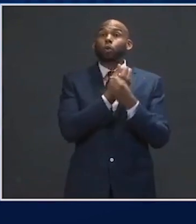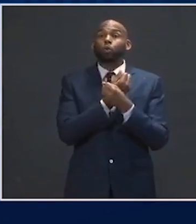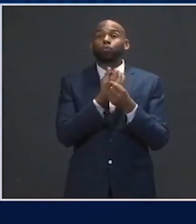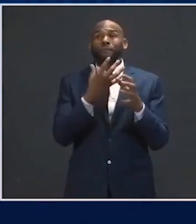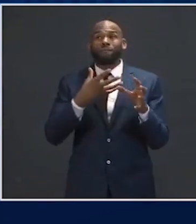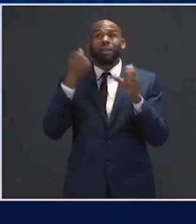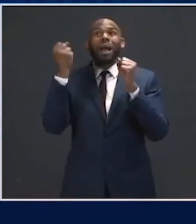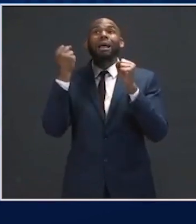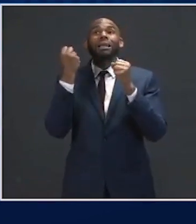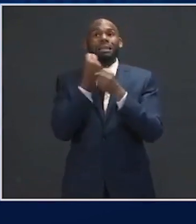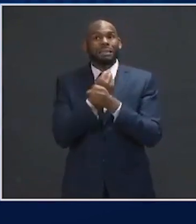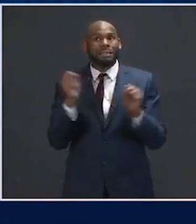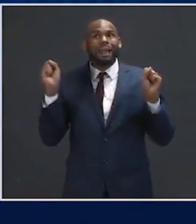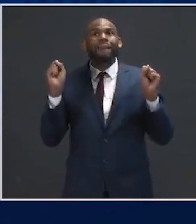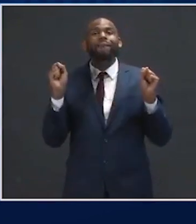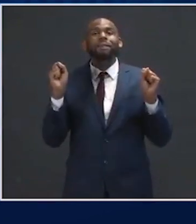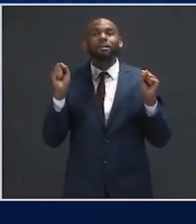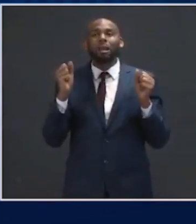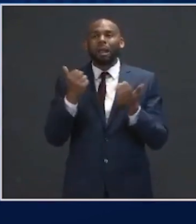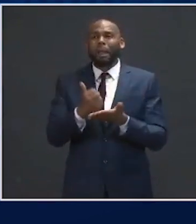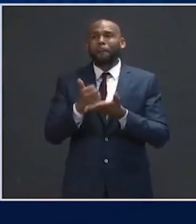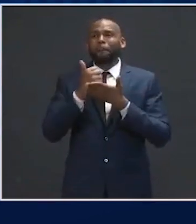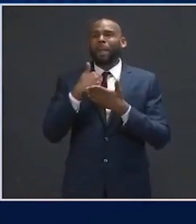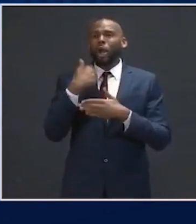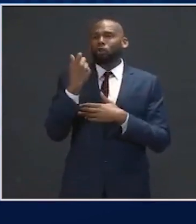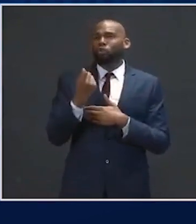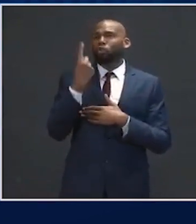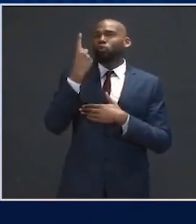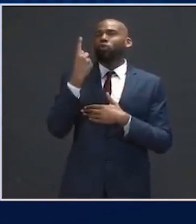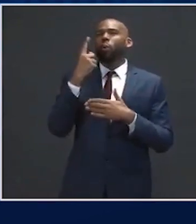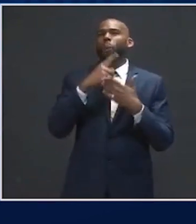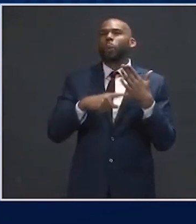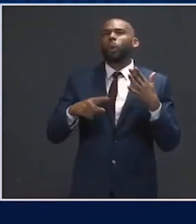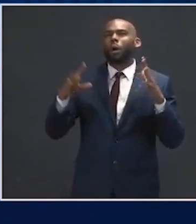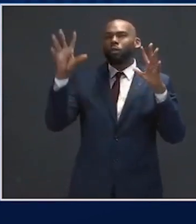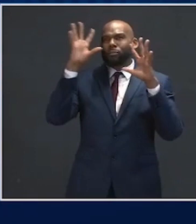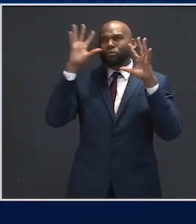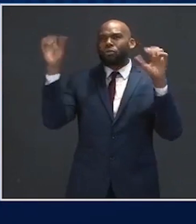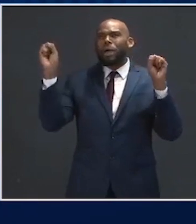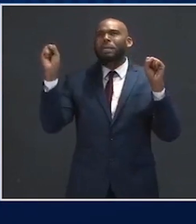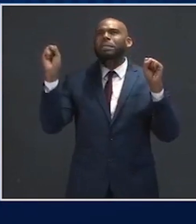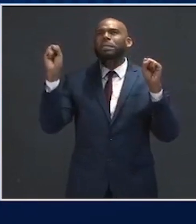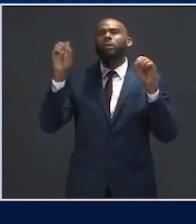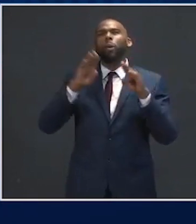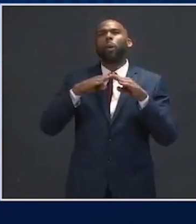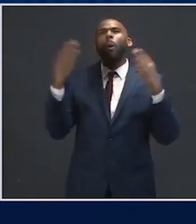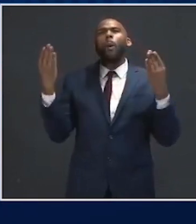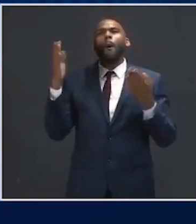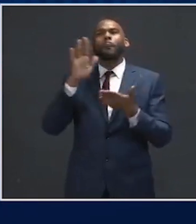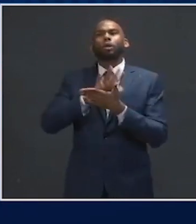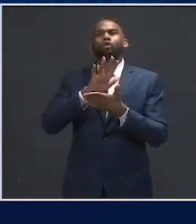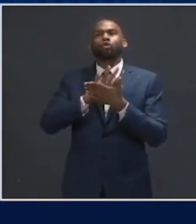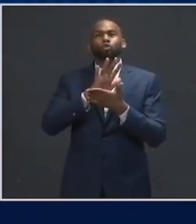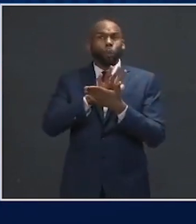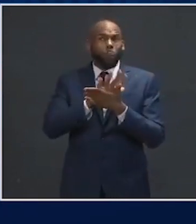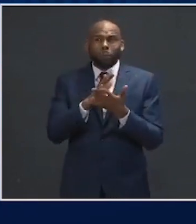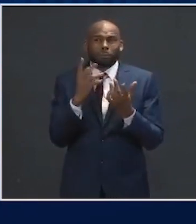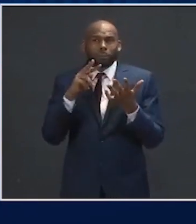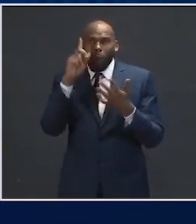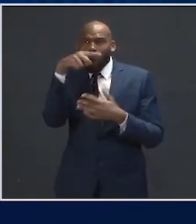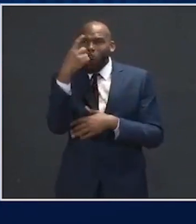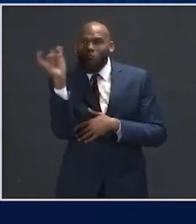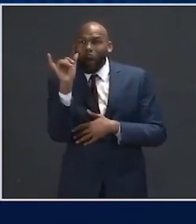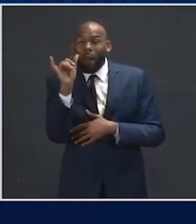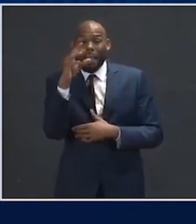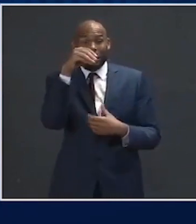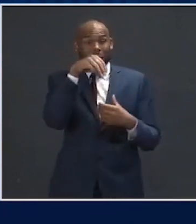us understand what the White House is, or what the president's definition of open schools is? Does it mean teachers in classroom